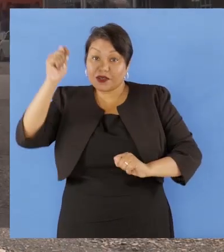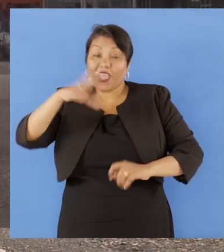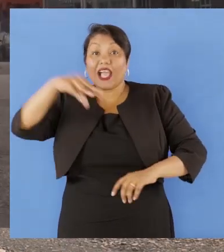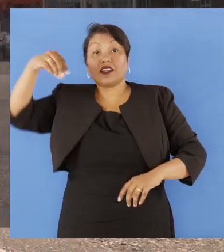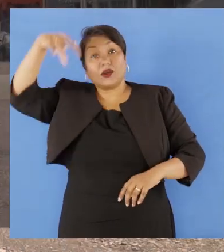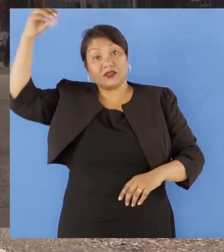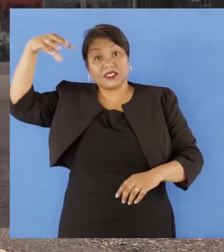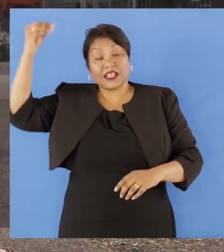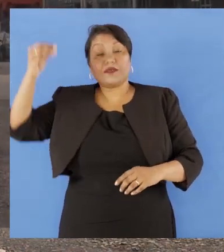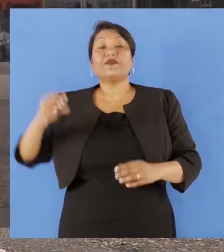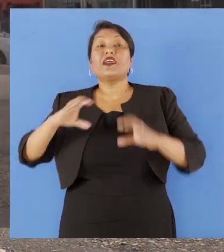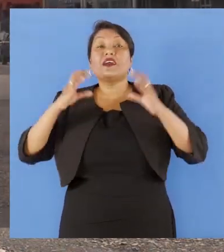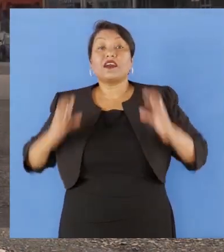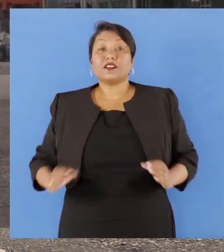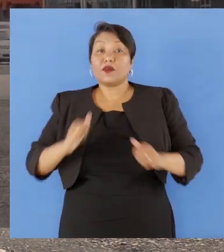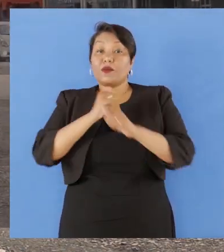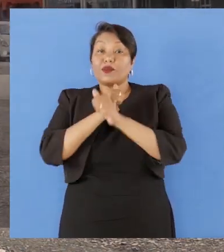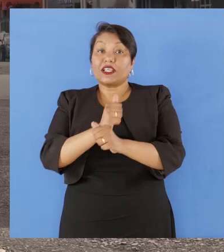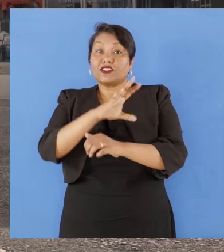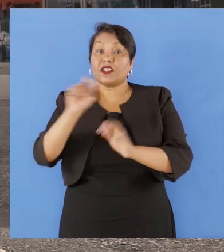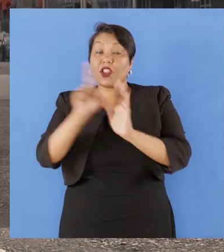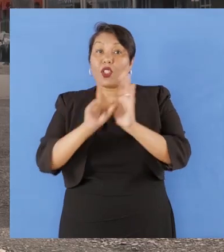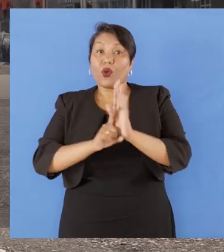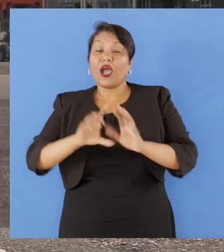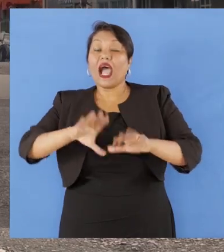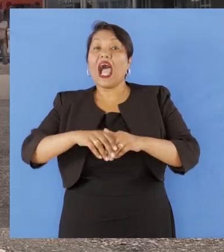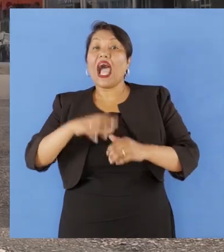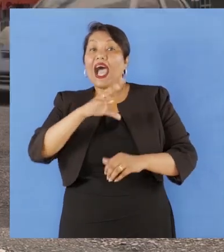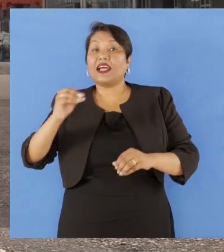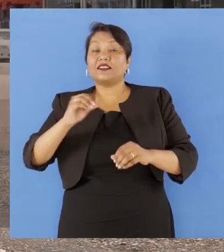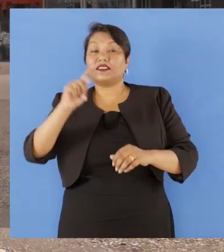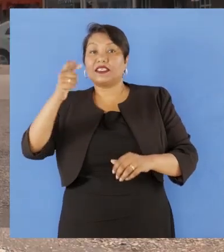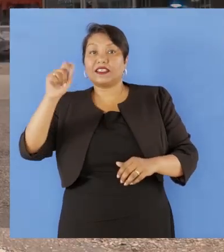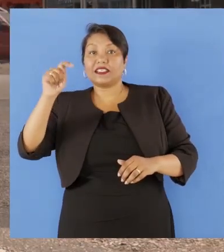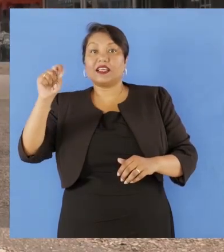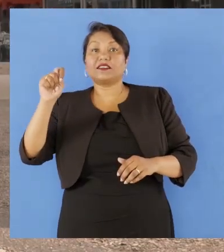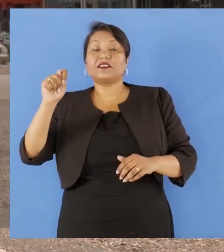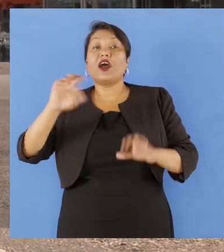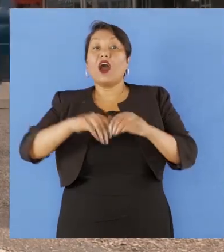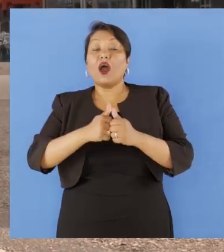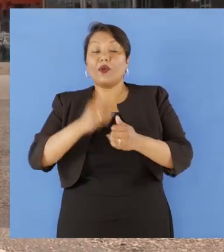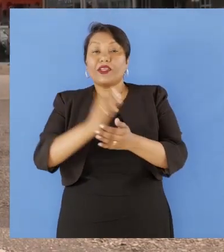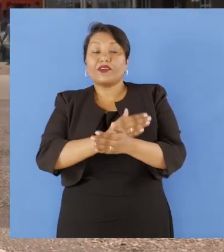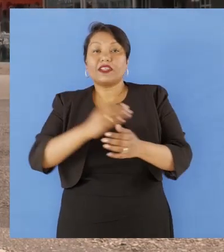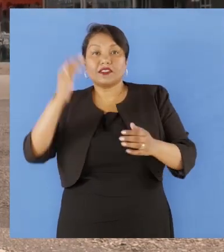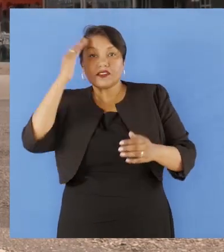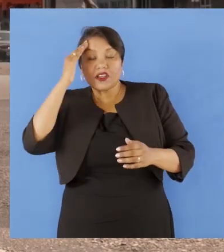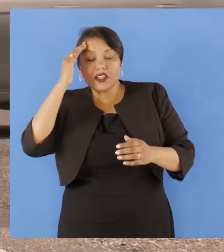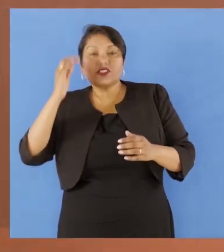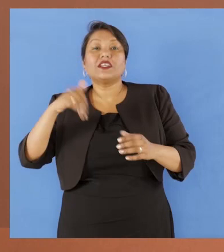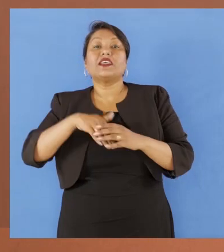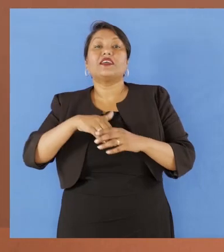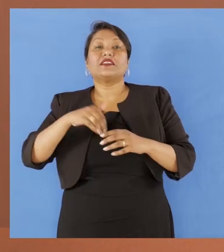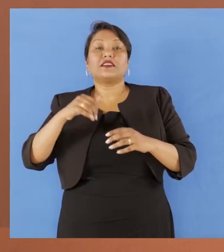and internationally, consumer protection and the law, and TATT's initiative to increase and promote